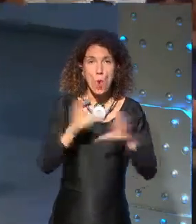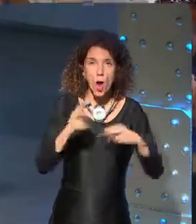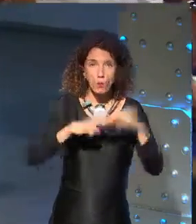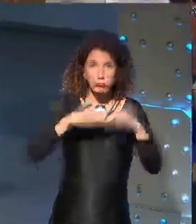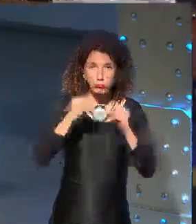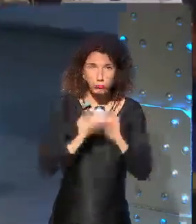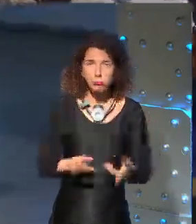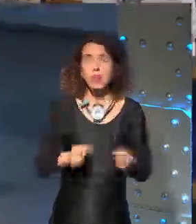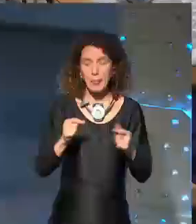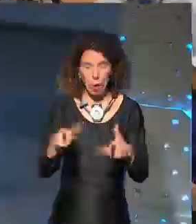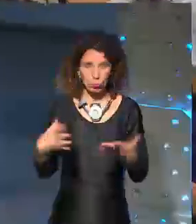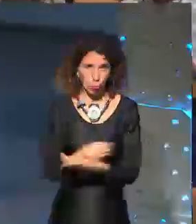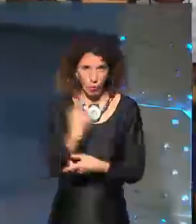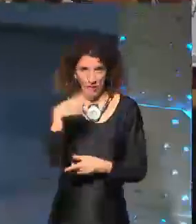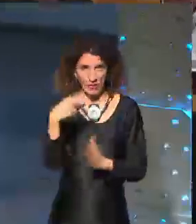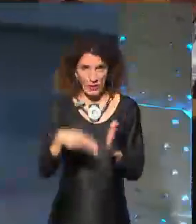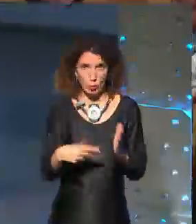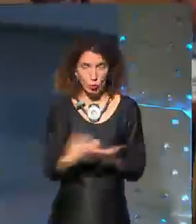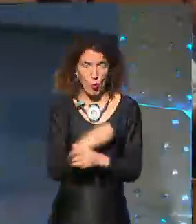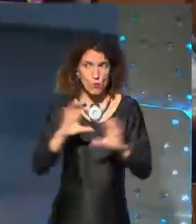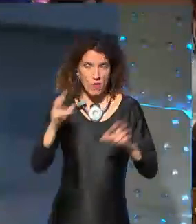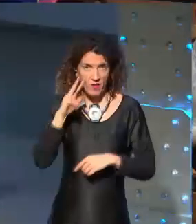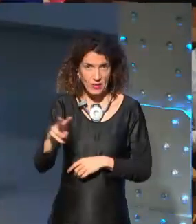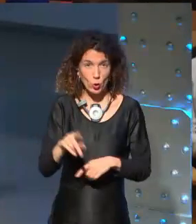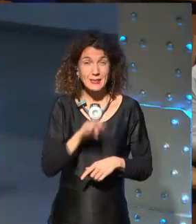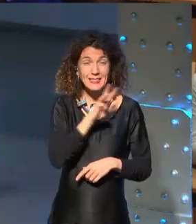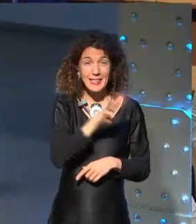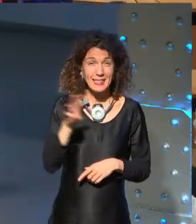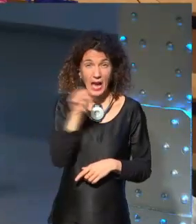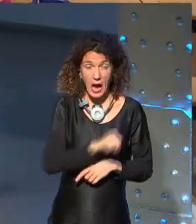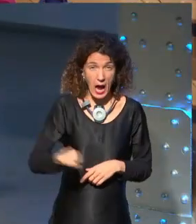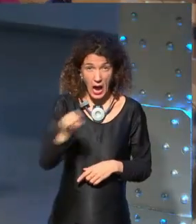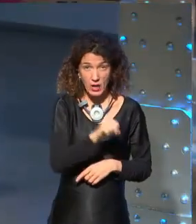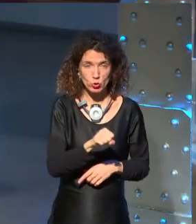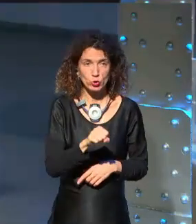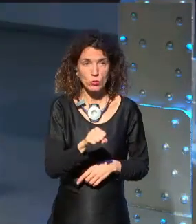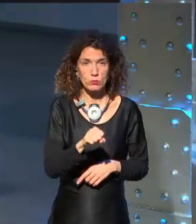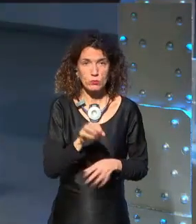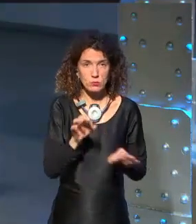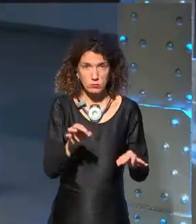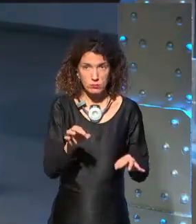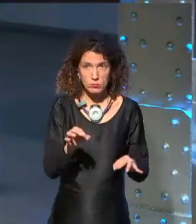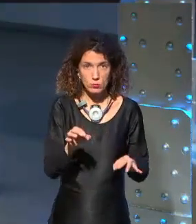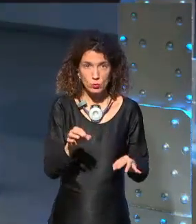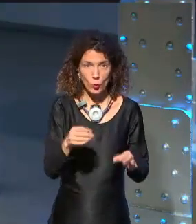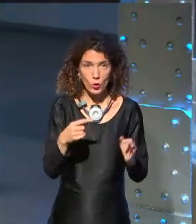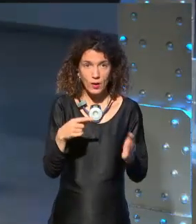it. And in 33 years, I never showed them one damned ad I ever wrote. So,